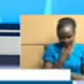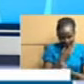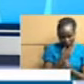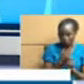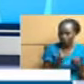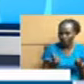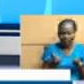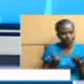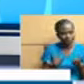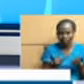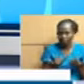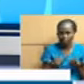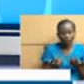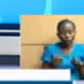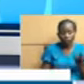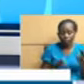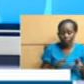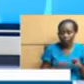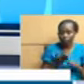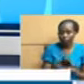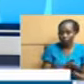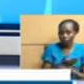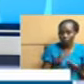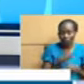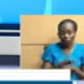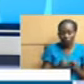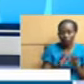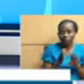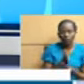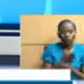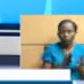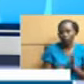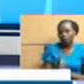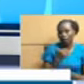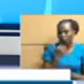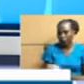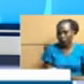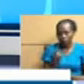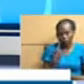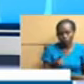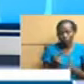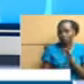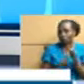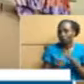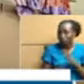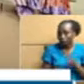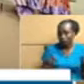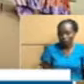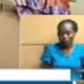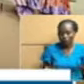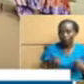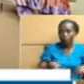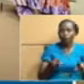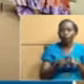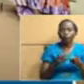which isn't the case for what has happened to us. For example, with COVID-19, we found ourselves in a situation where we only have,